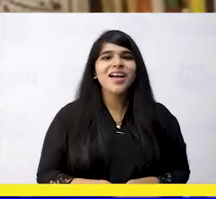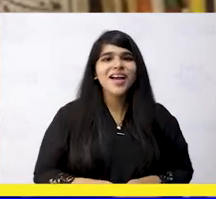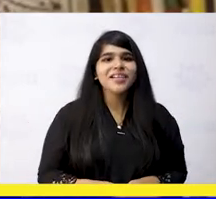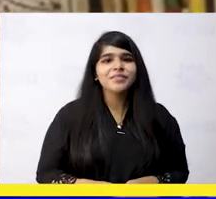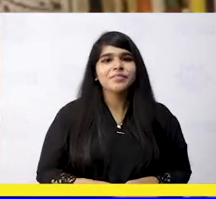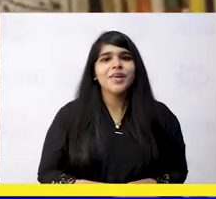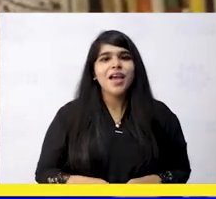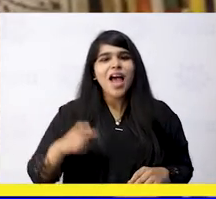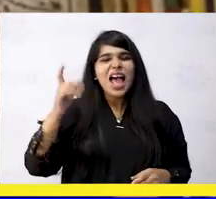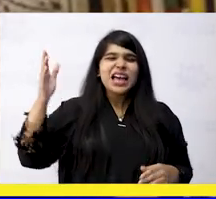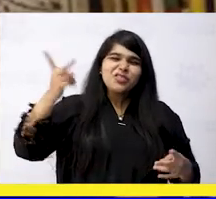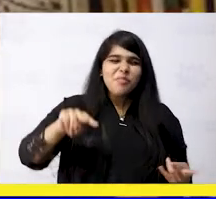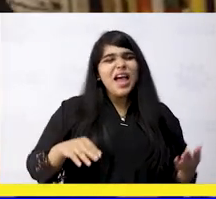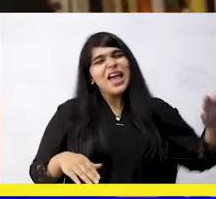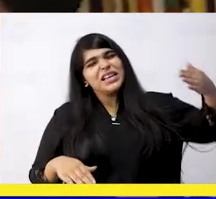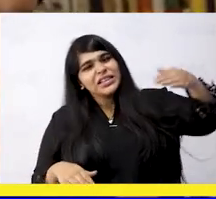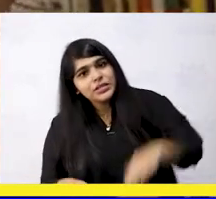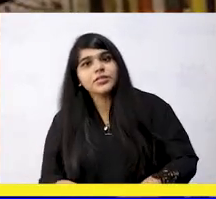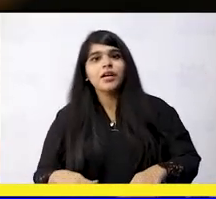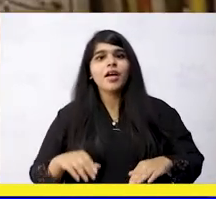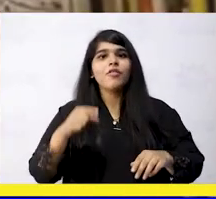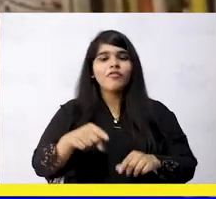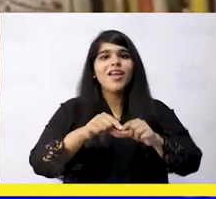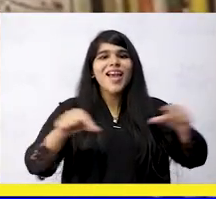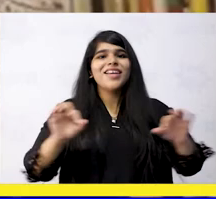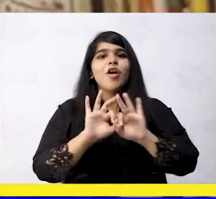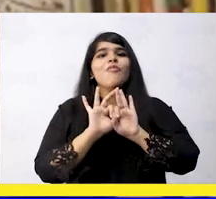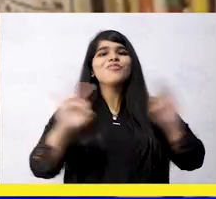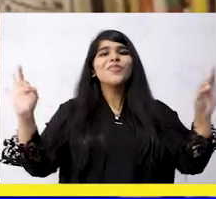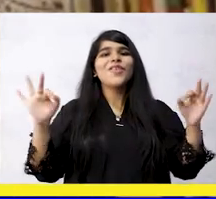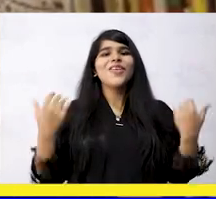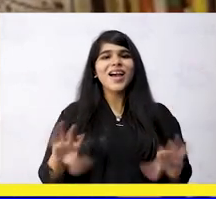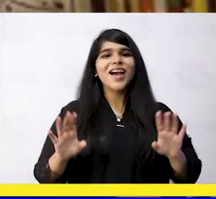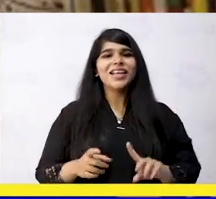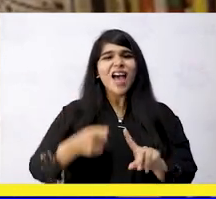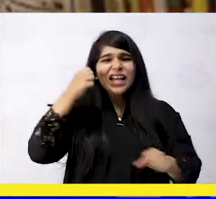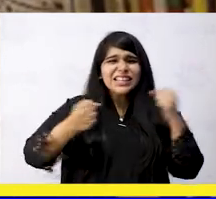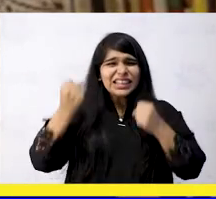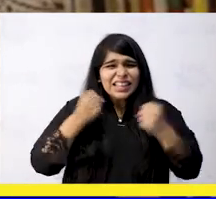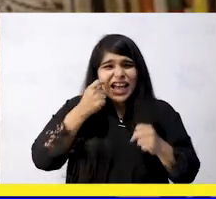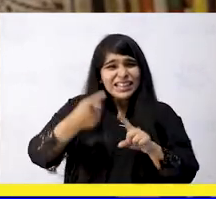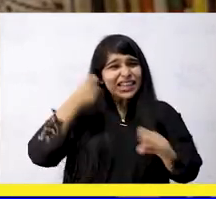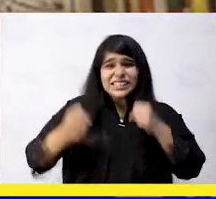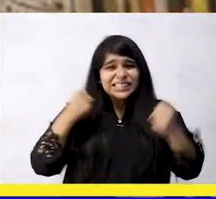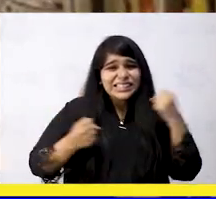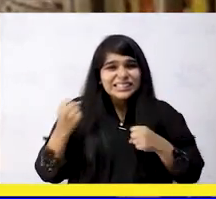With it, he crossed the finish line! And with the other one, he was across with both feet!